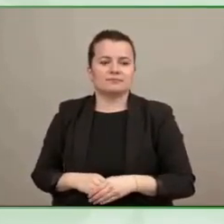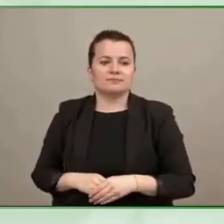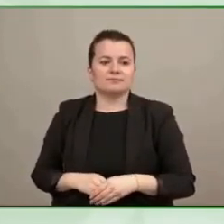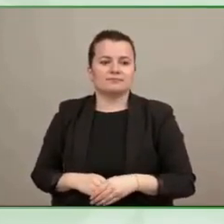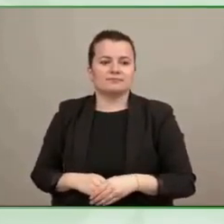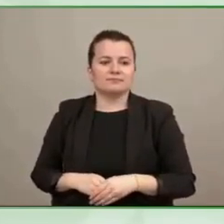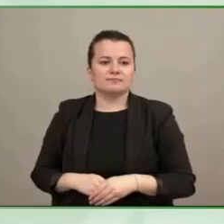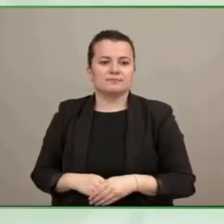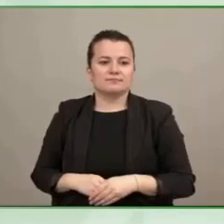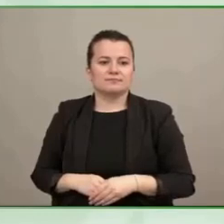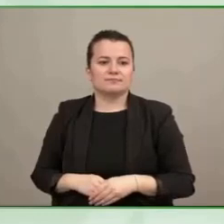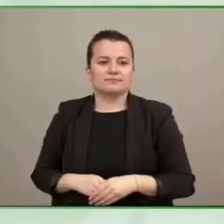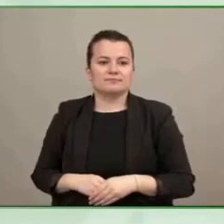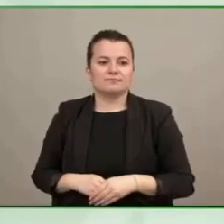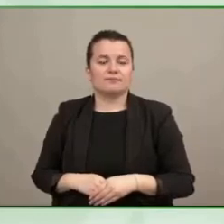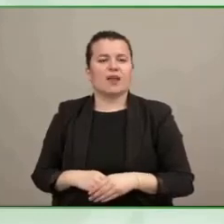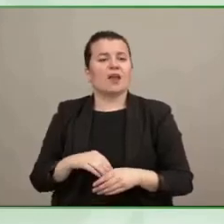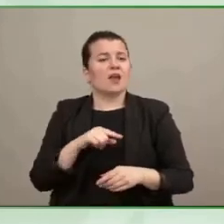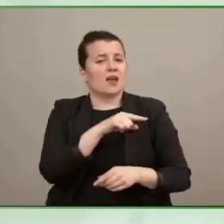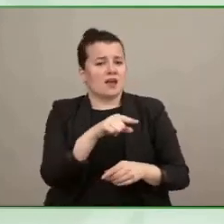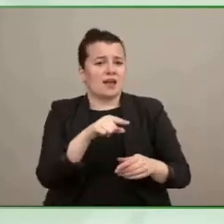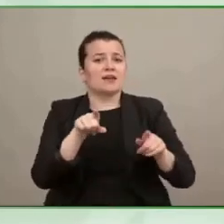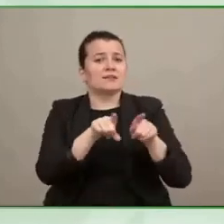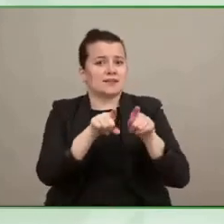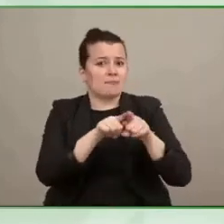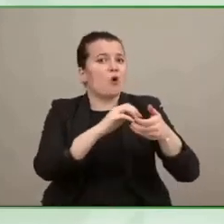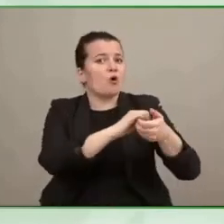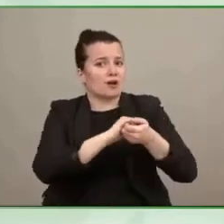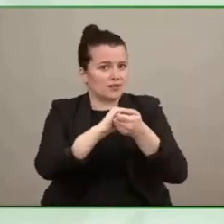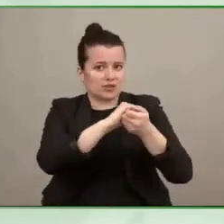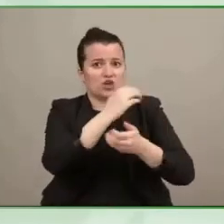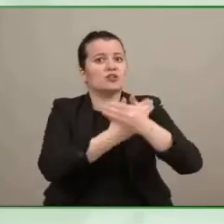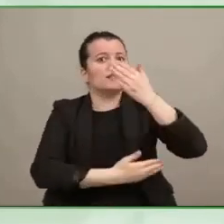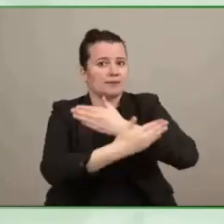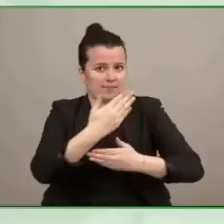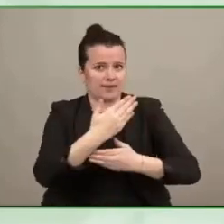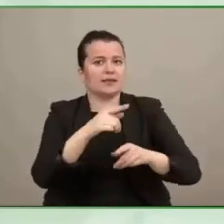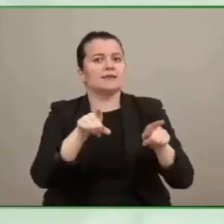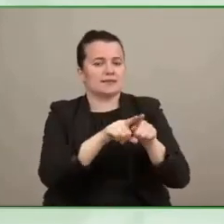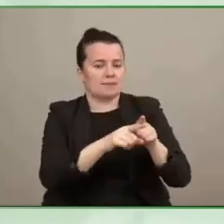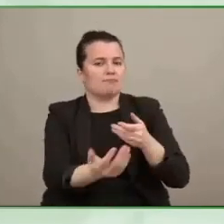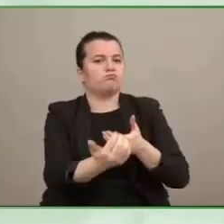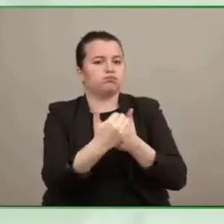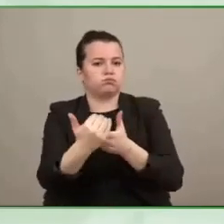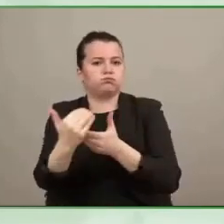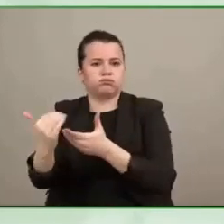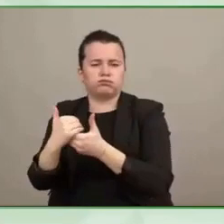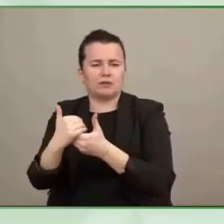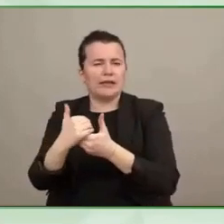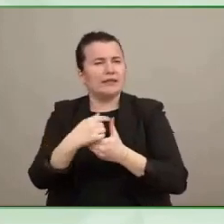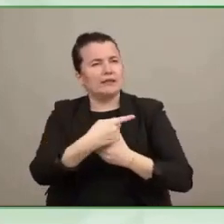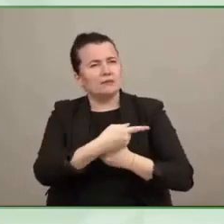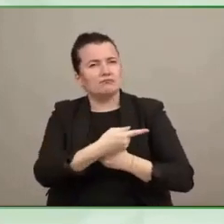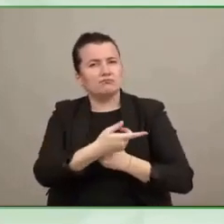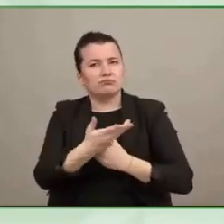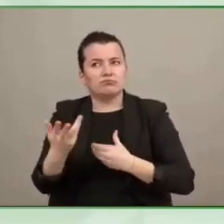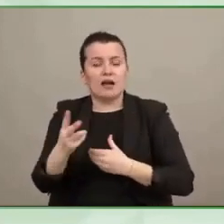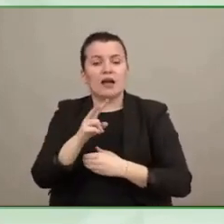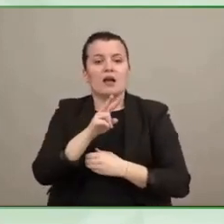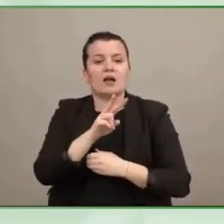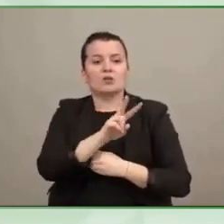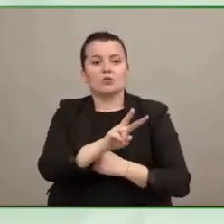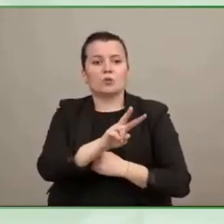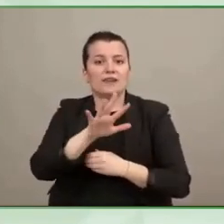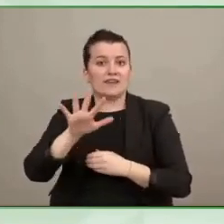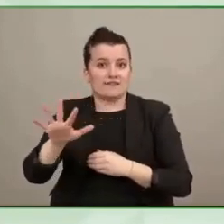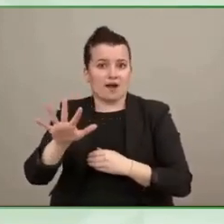DPOs, we have our this network. We have 25 disability persons under this Yes